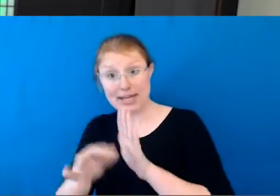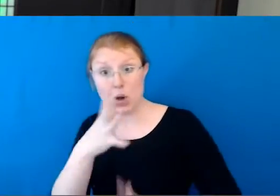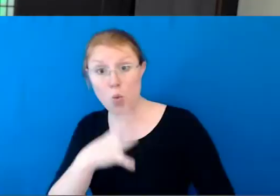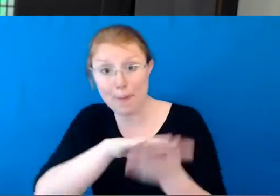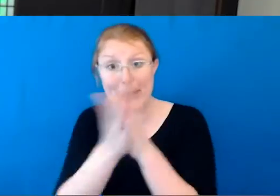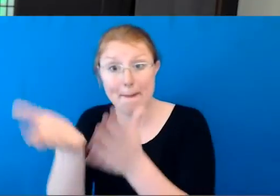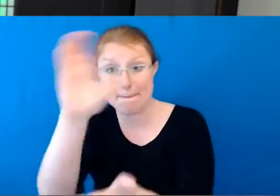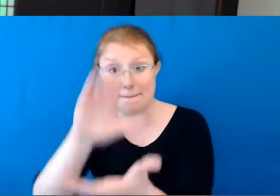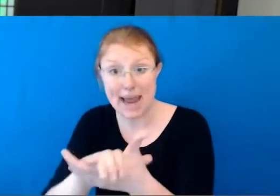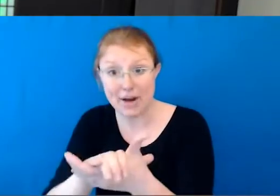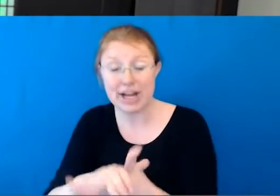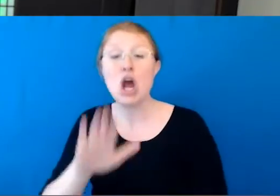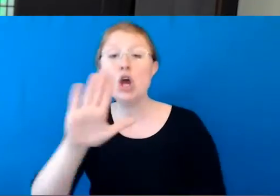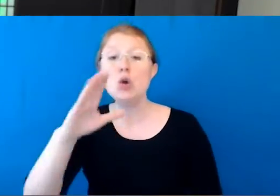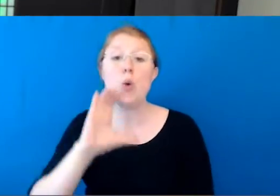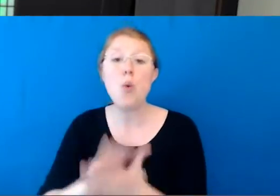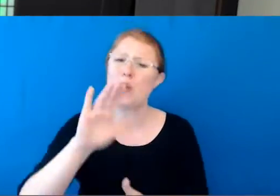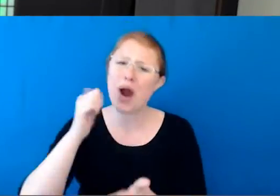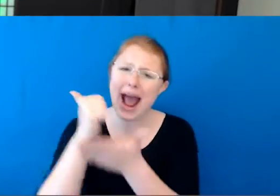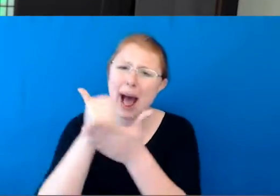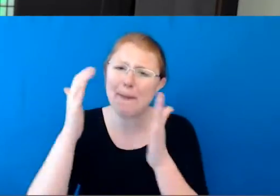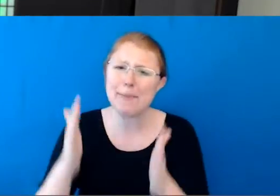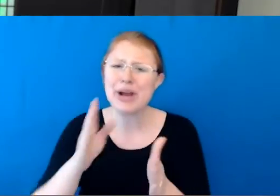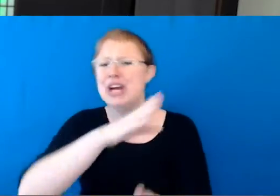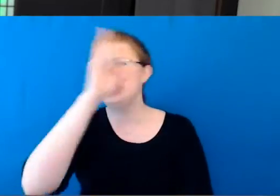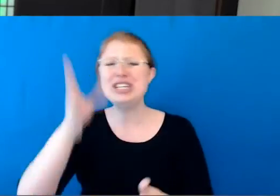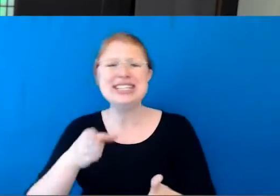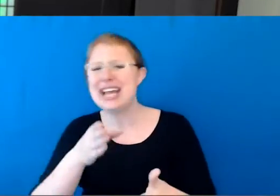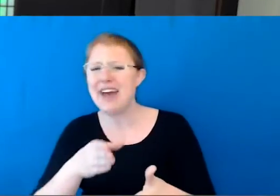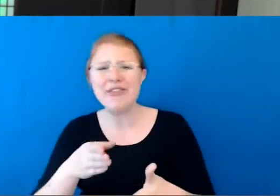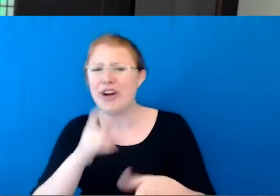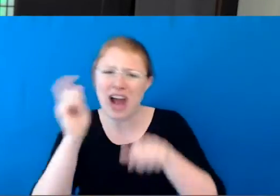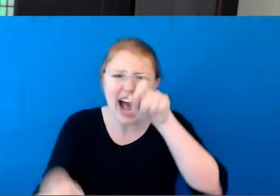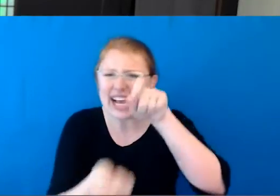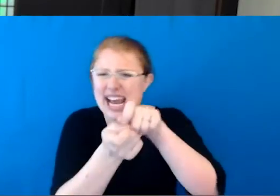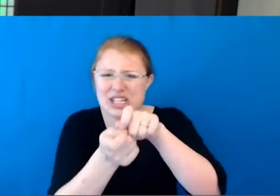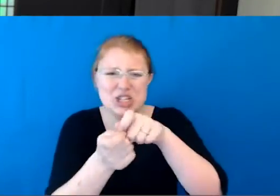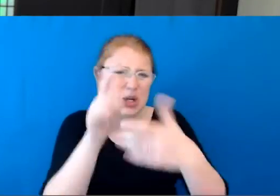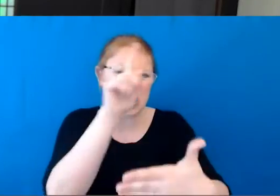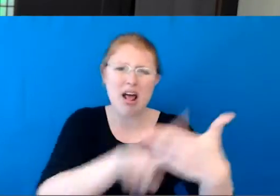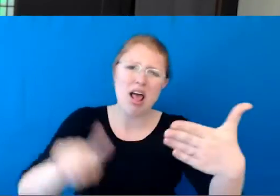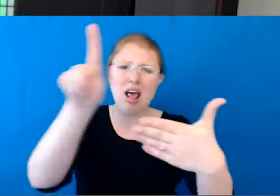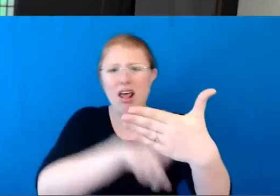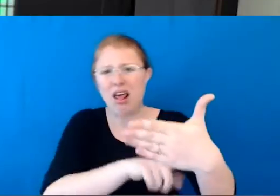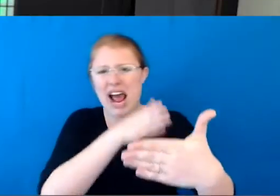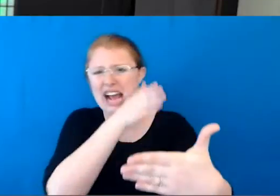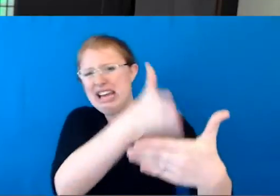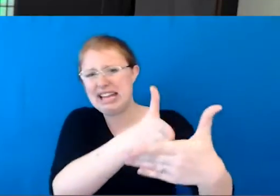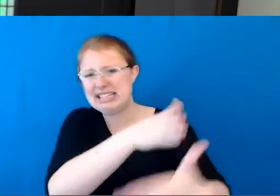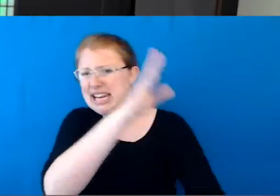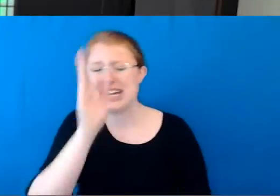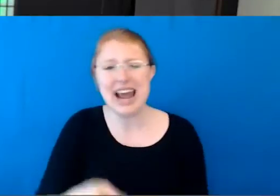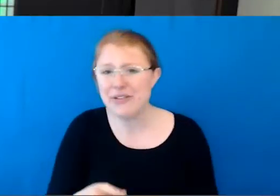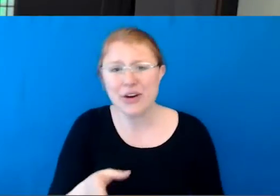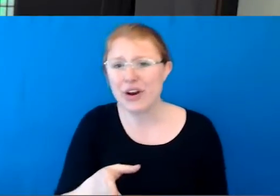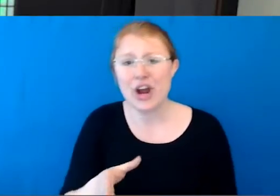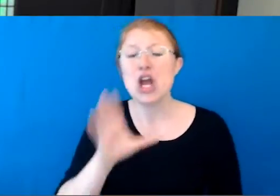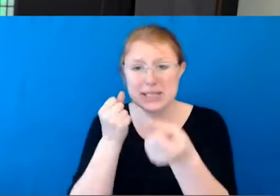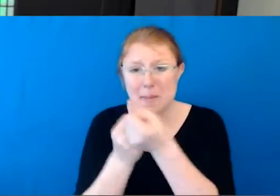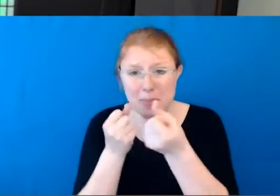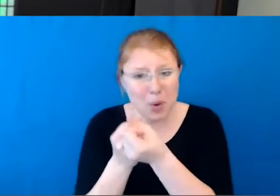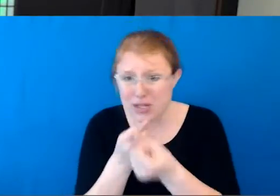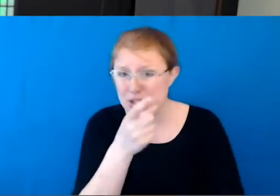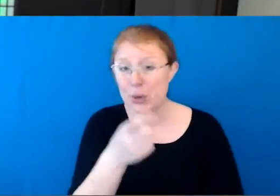counterpart who is suitable and complementary to him. So your wife, if God has put you together, she is